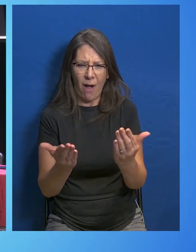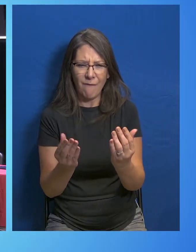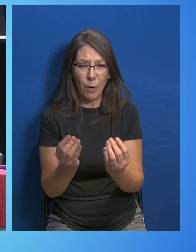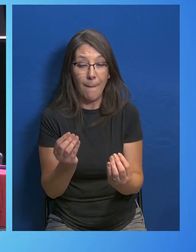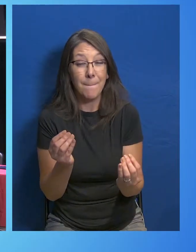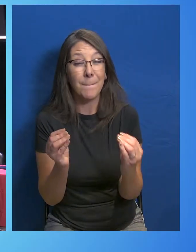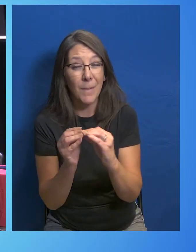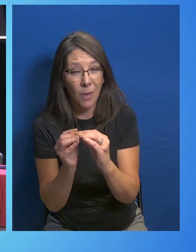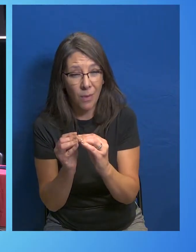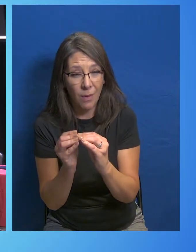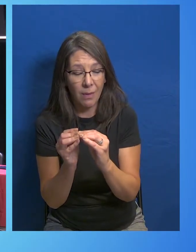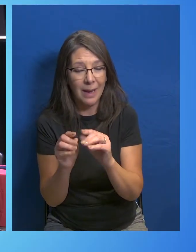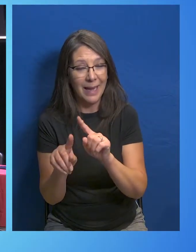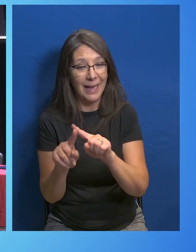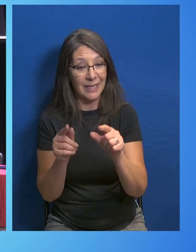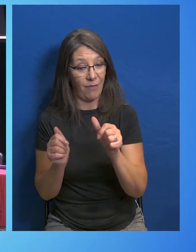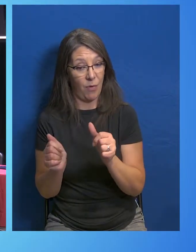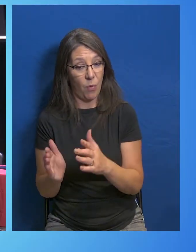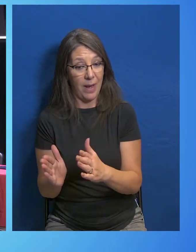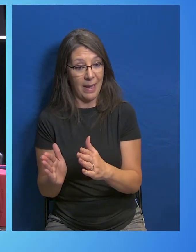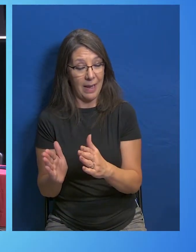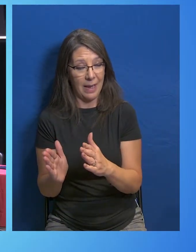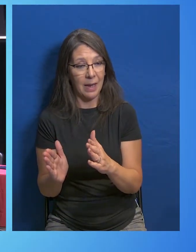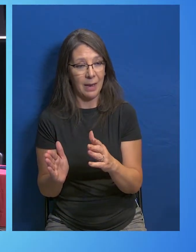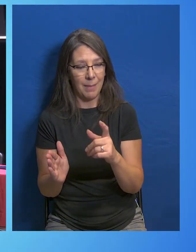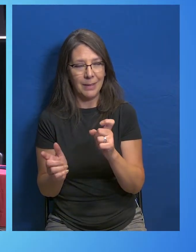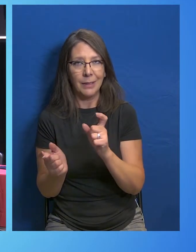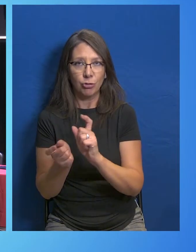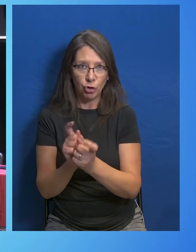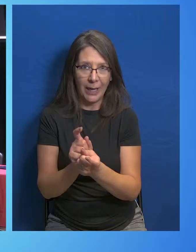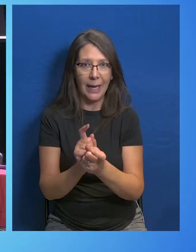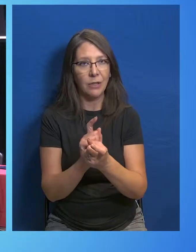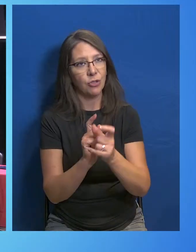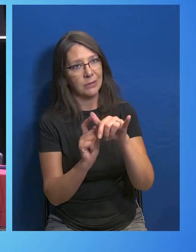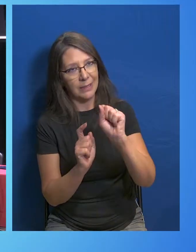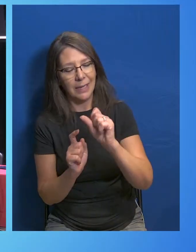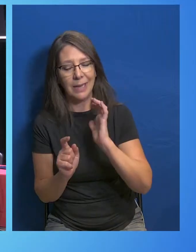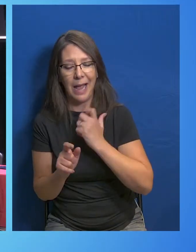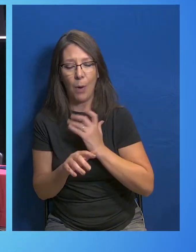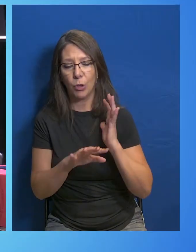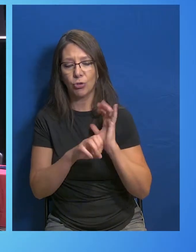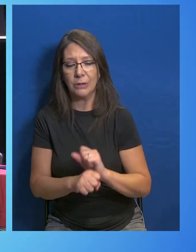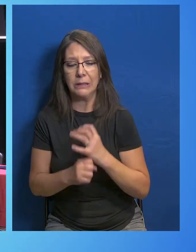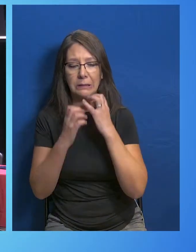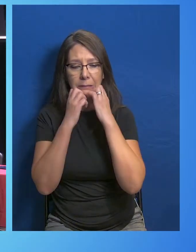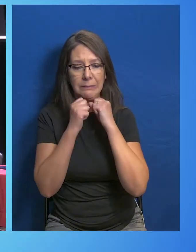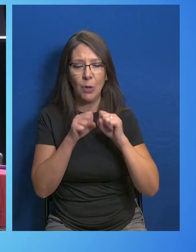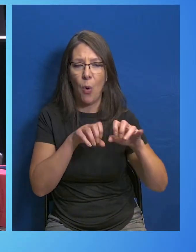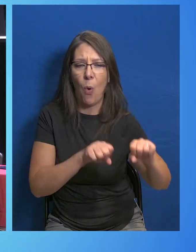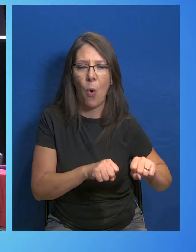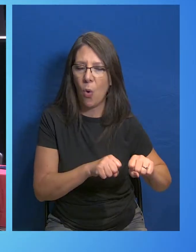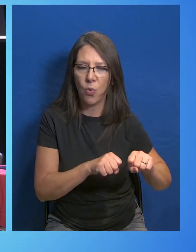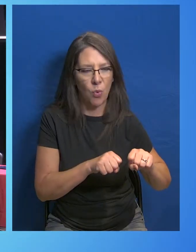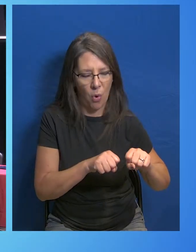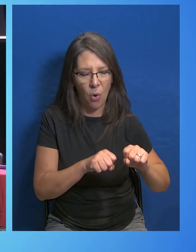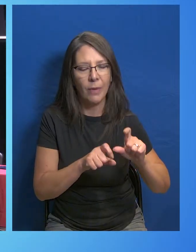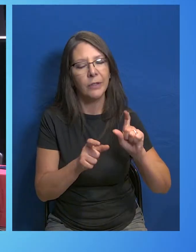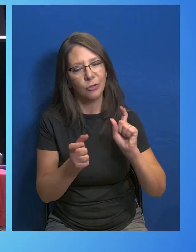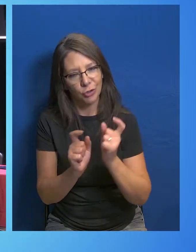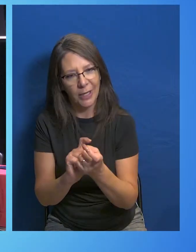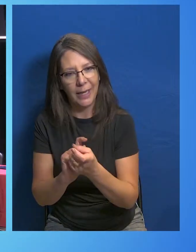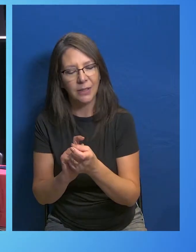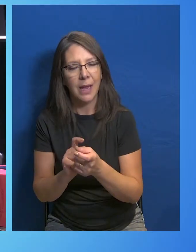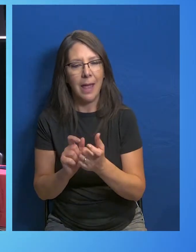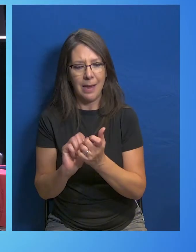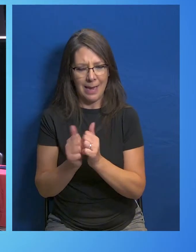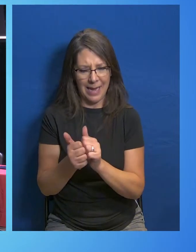in a different manner, as you have said, change kind of some of our traditional mechanisms. But those dynamics need to be